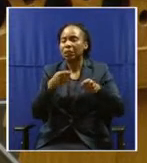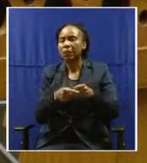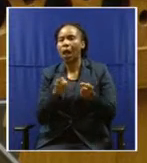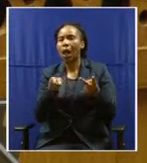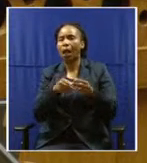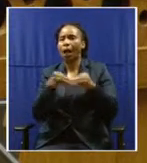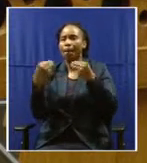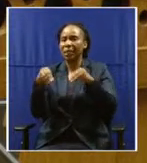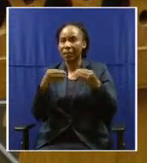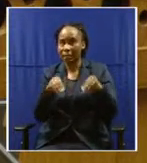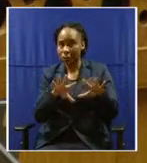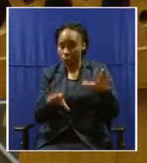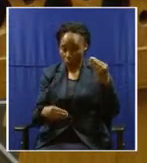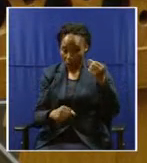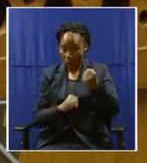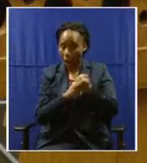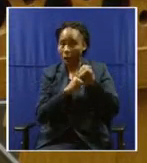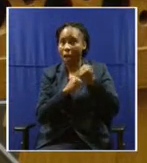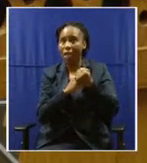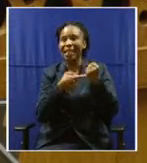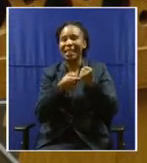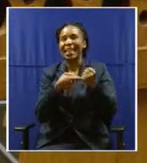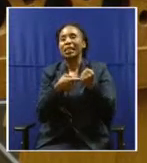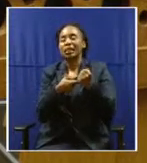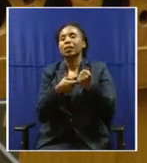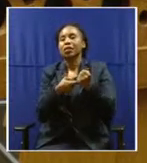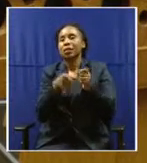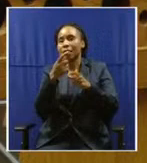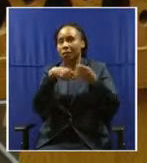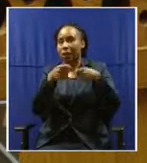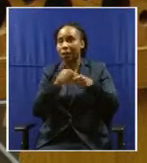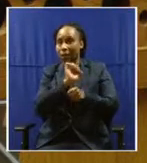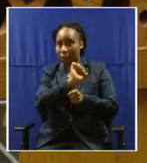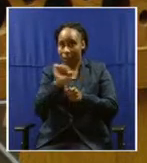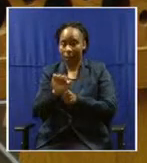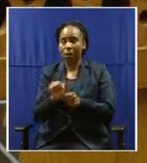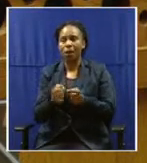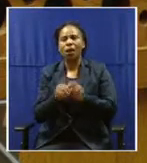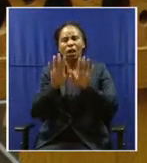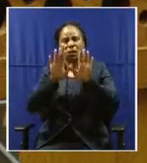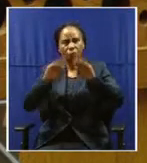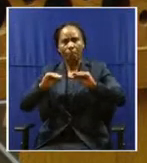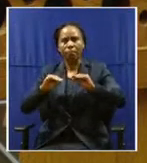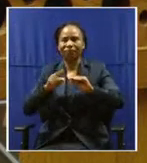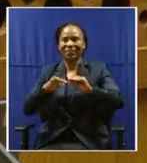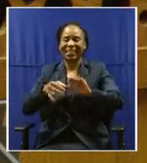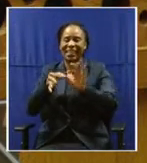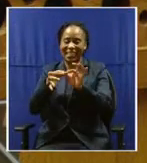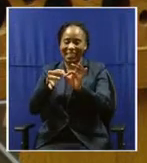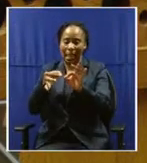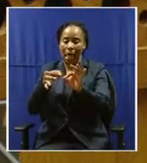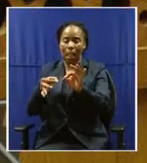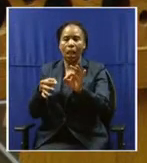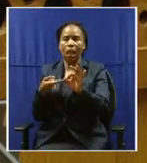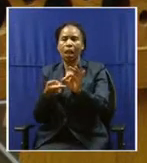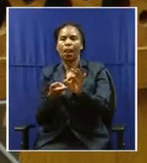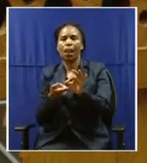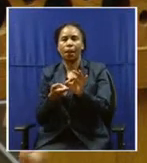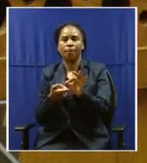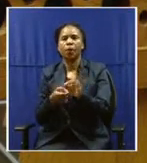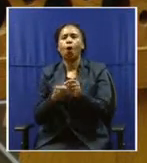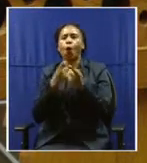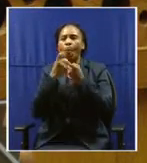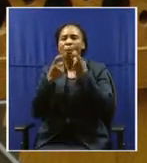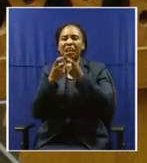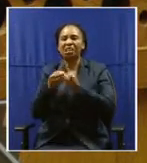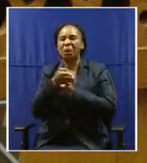this additional capacity onto the grid within undue delays. There have been complaints that the